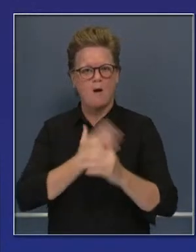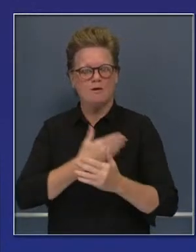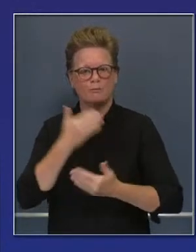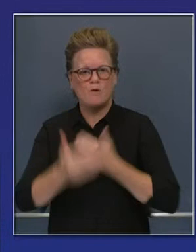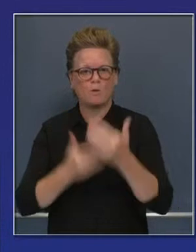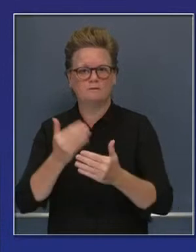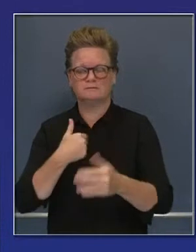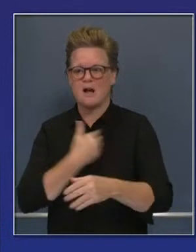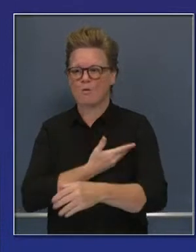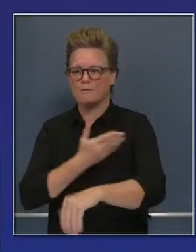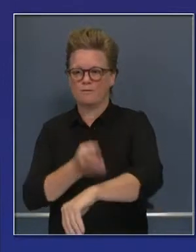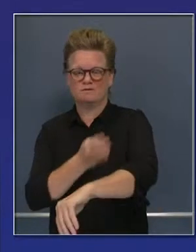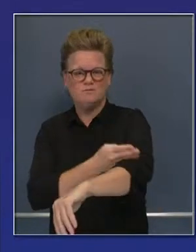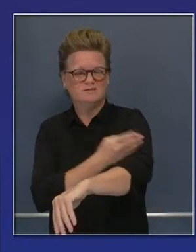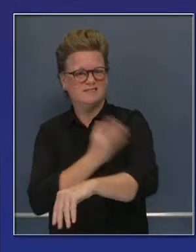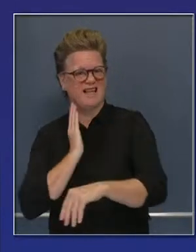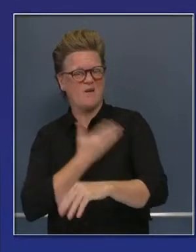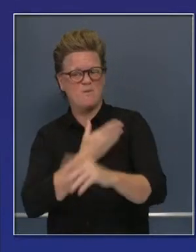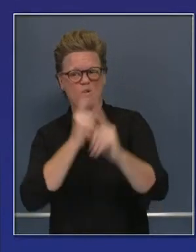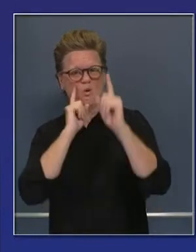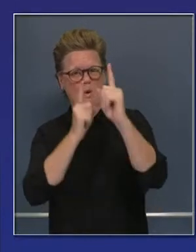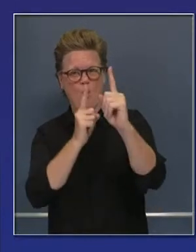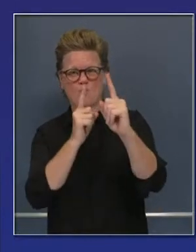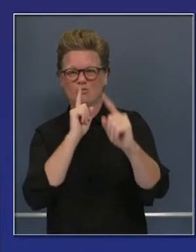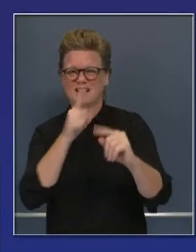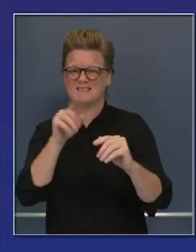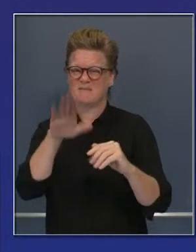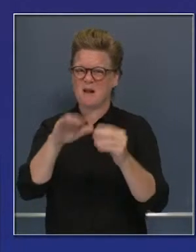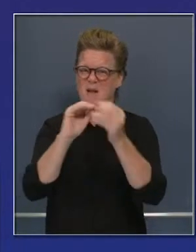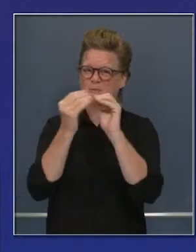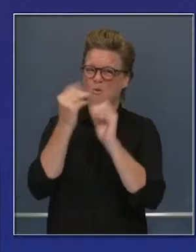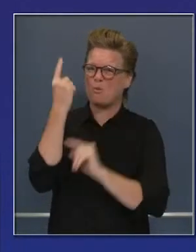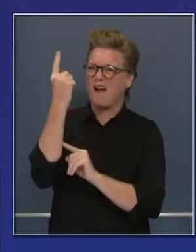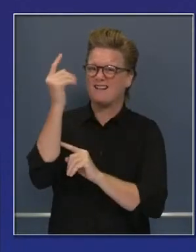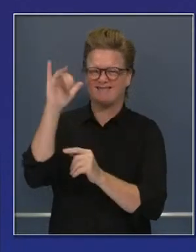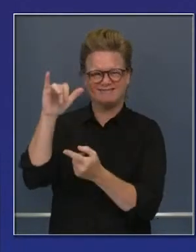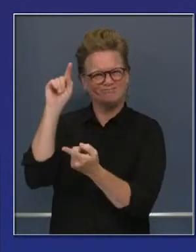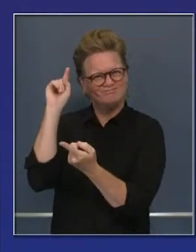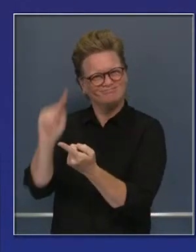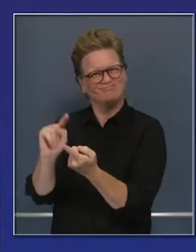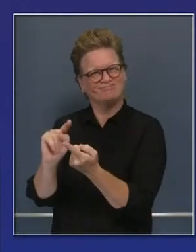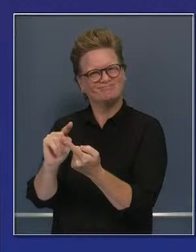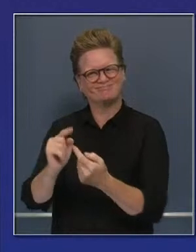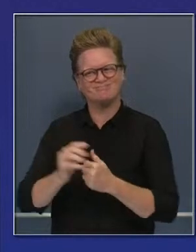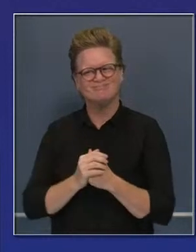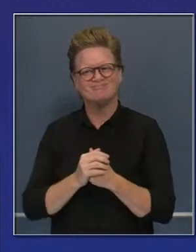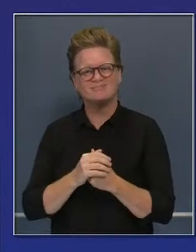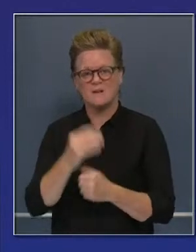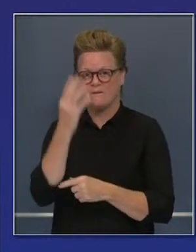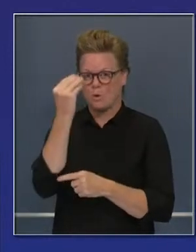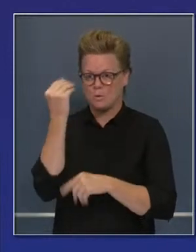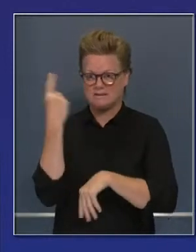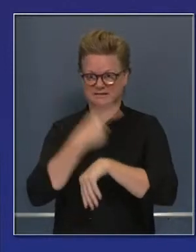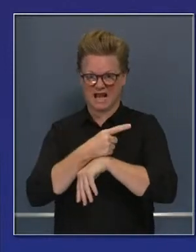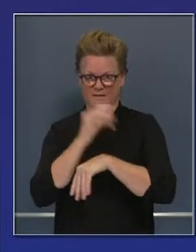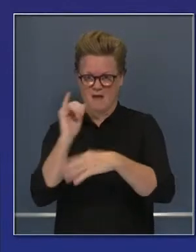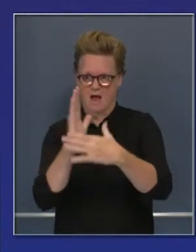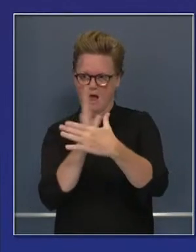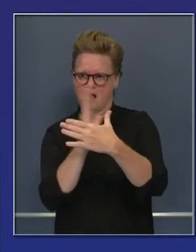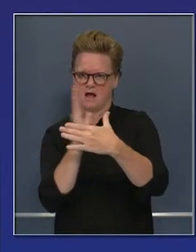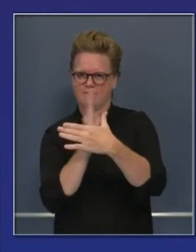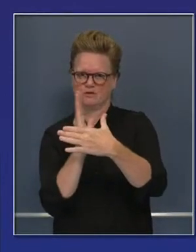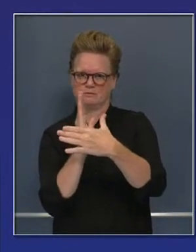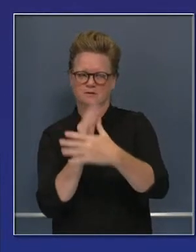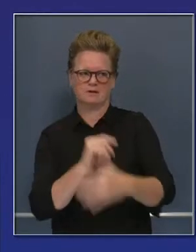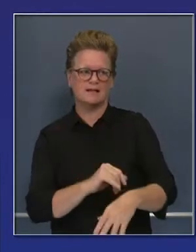the spread and transmission of this virus, demonstrable in that 7 and 14-day positivity rate, and exampled here in the county